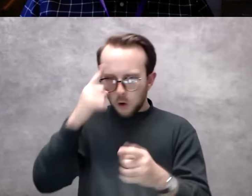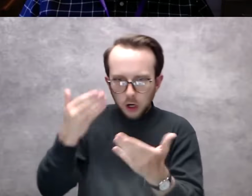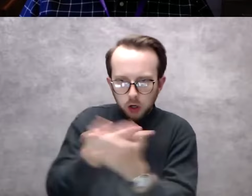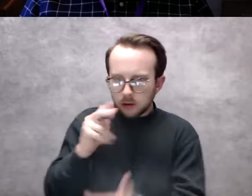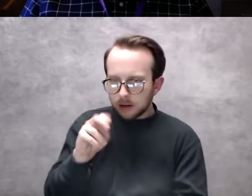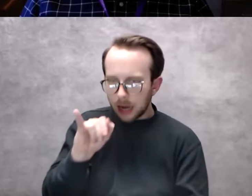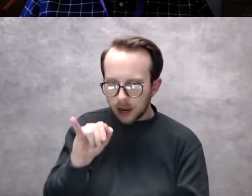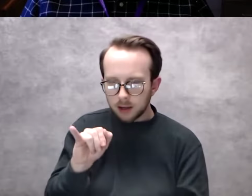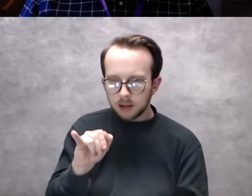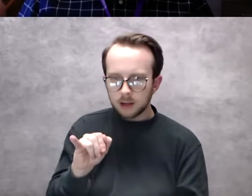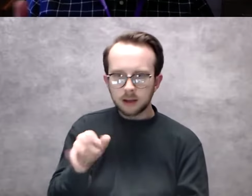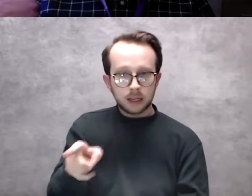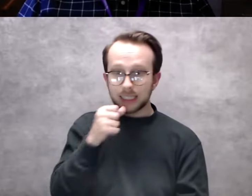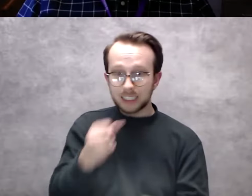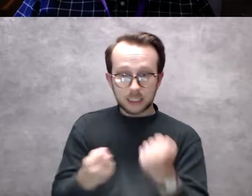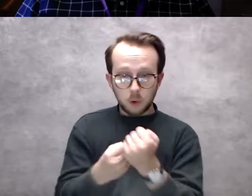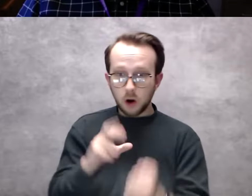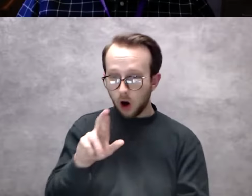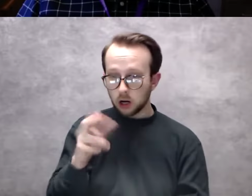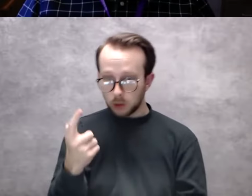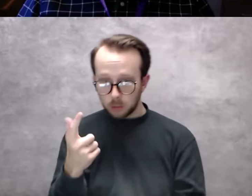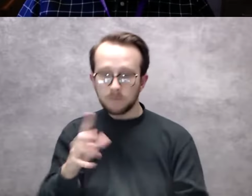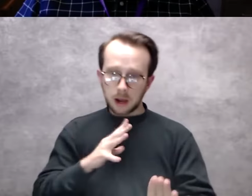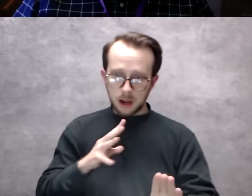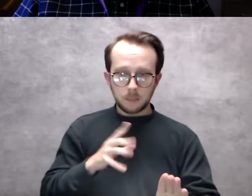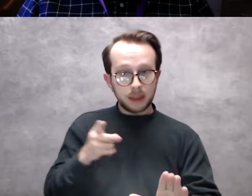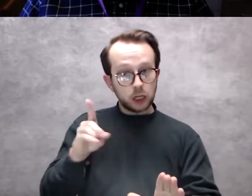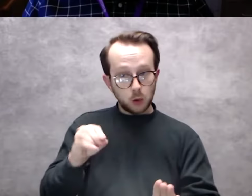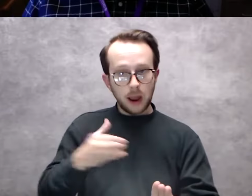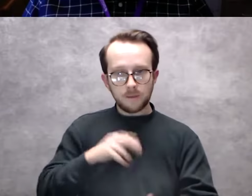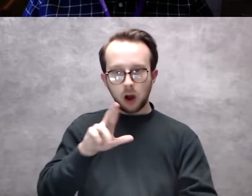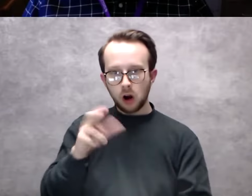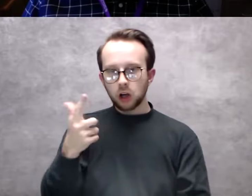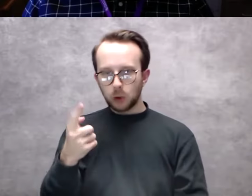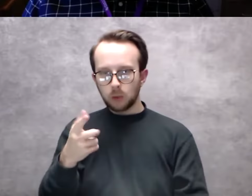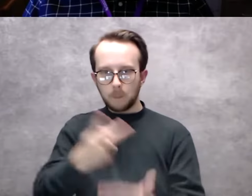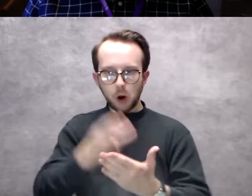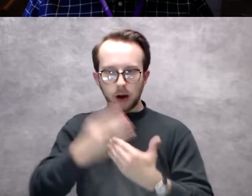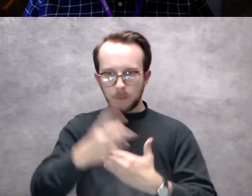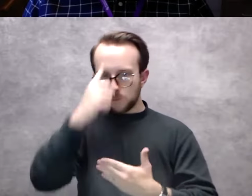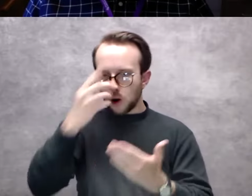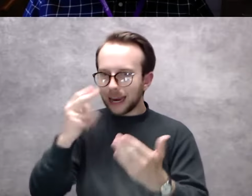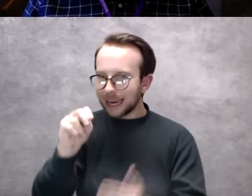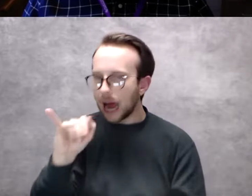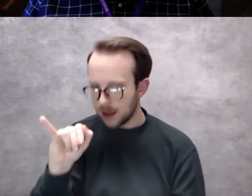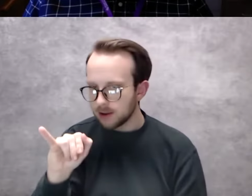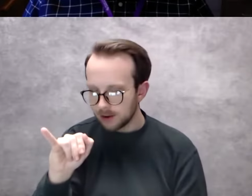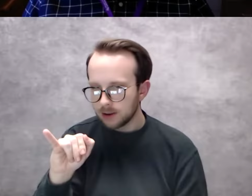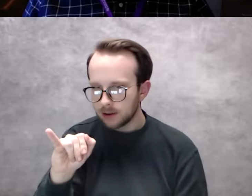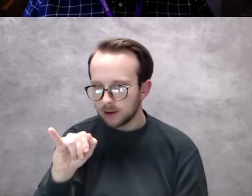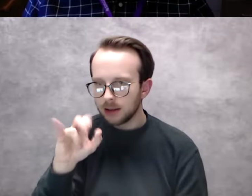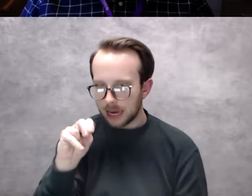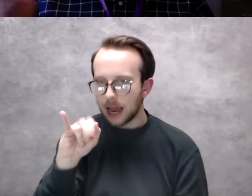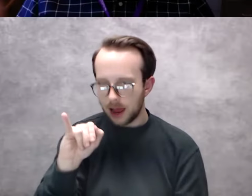doesn't support R21s, but they do have an R21 program for new investigators. So there might be something out